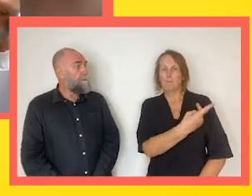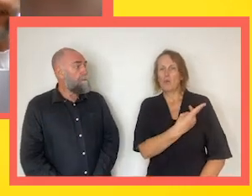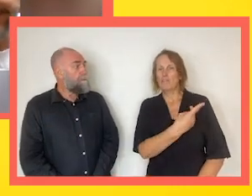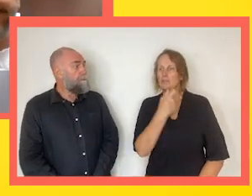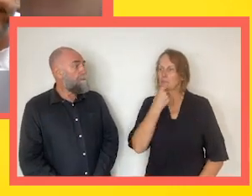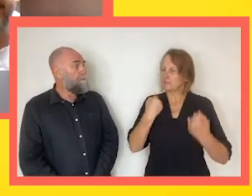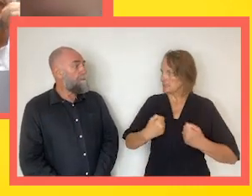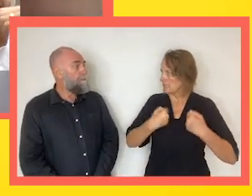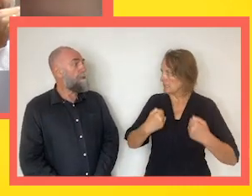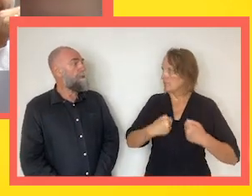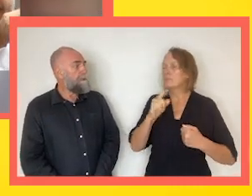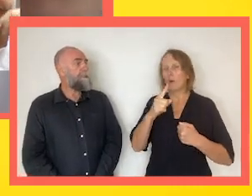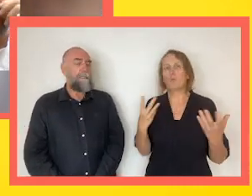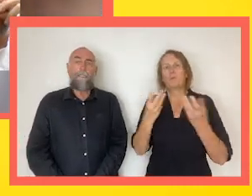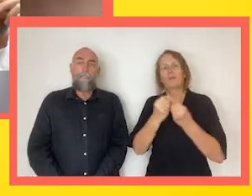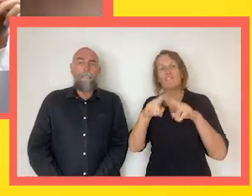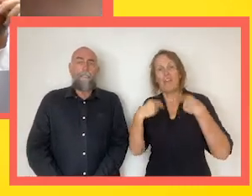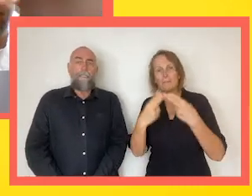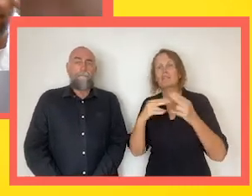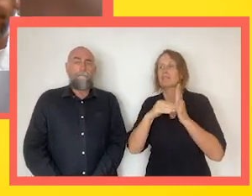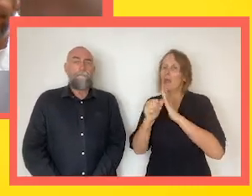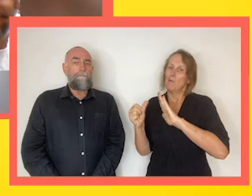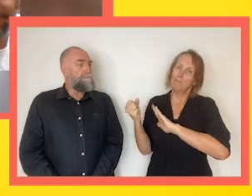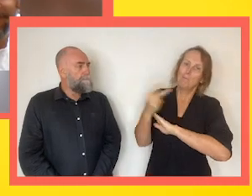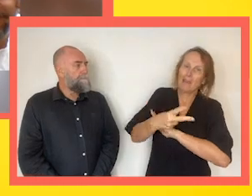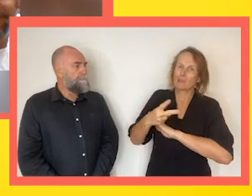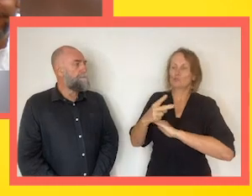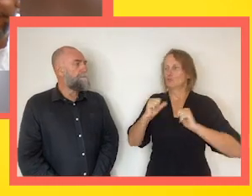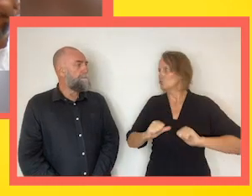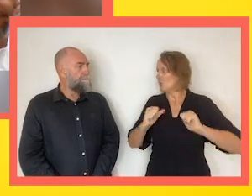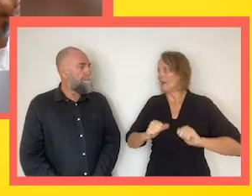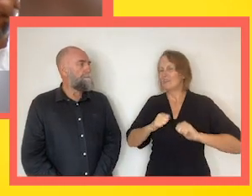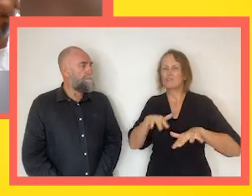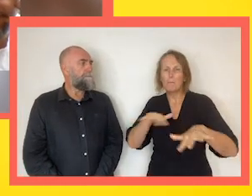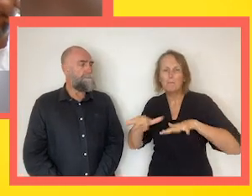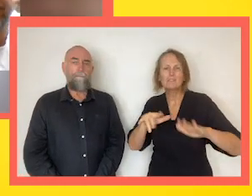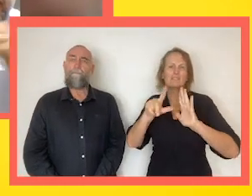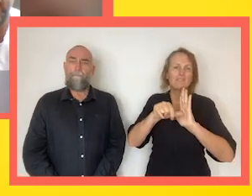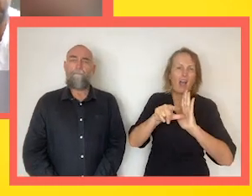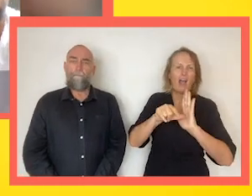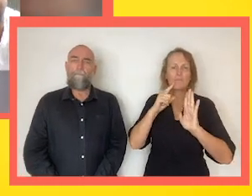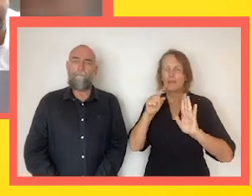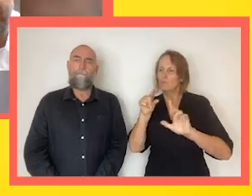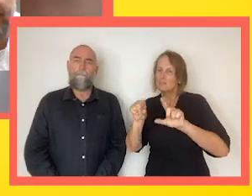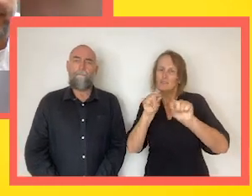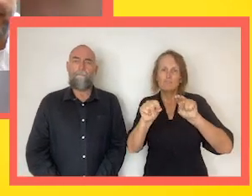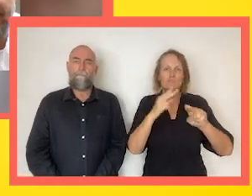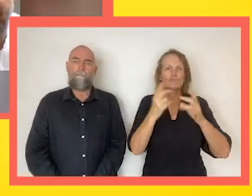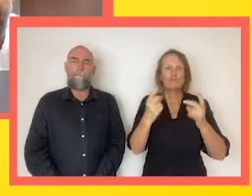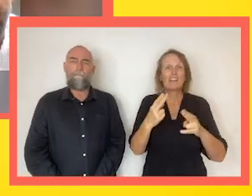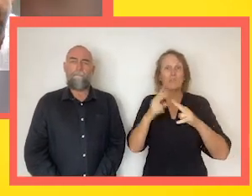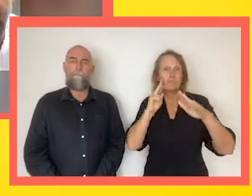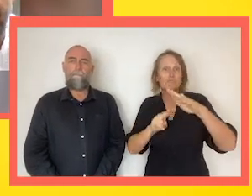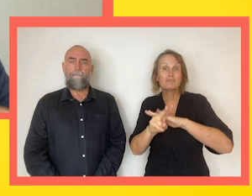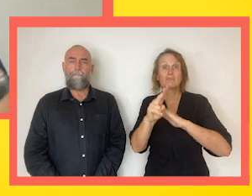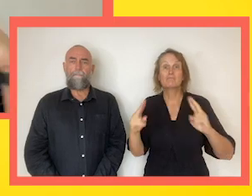but got to spend time with family and it's just back into it. It's a pretty busy time of the year for us with our qualifications and selection process. So we're both going